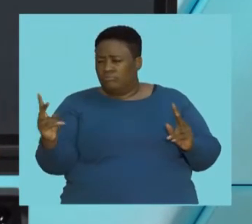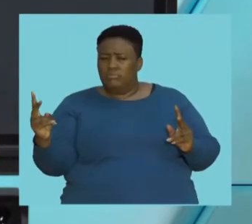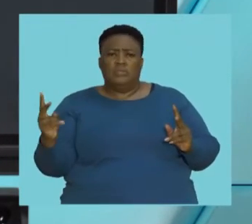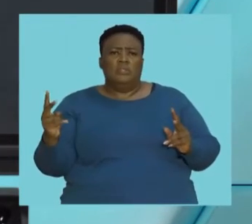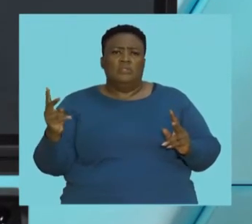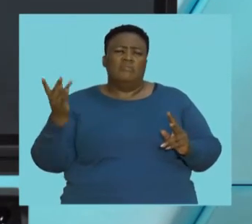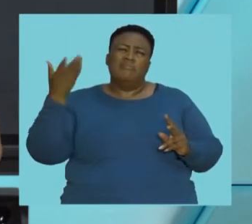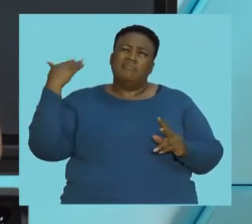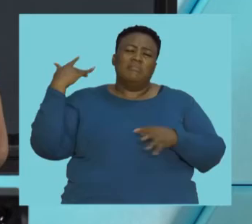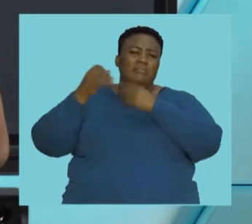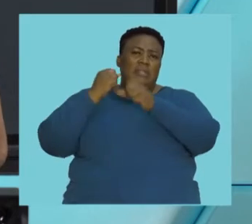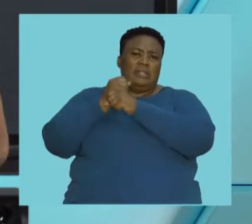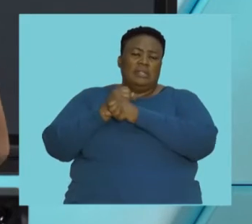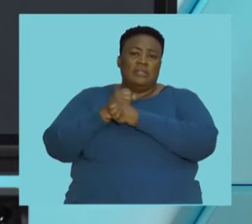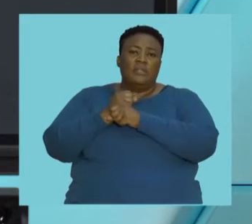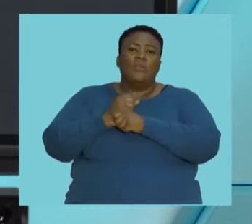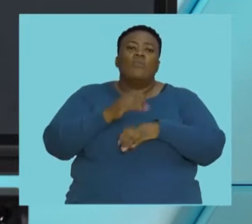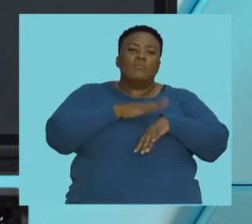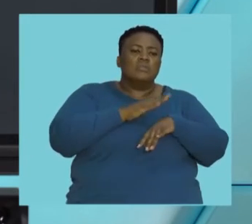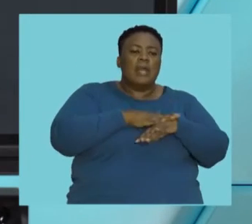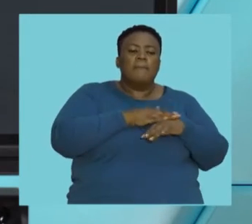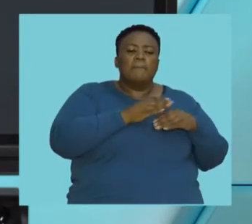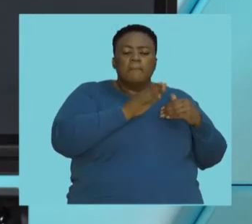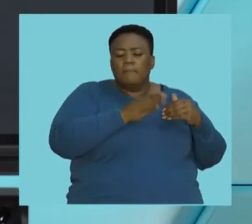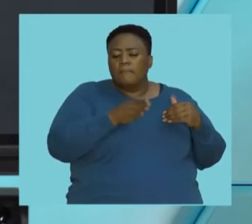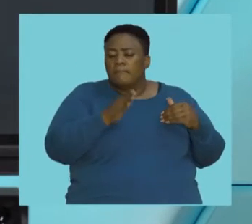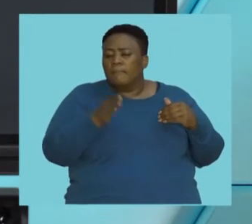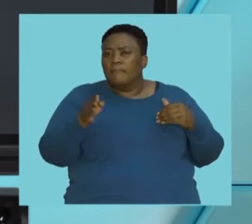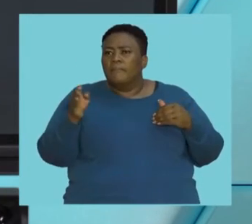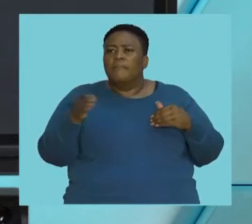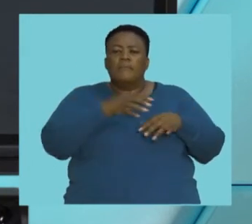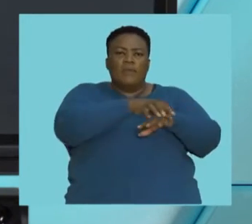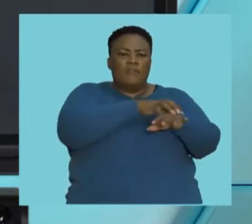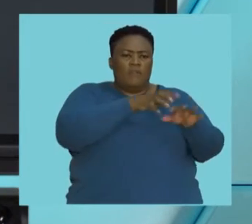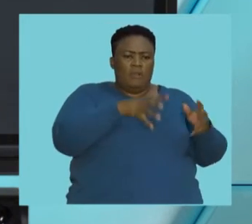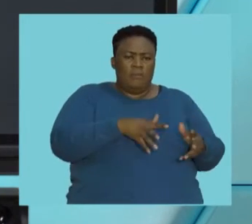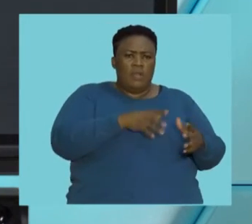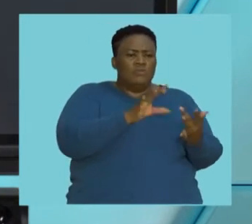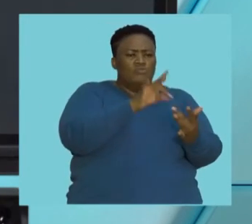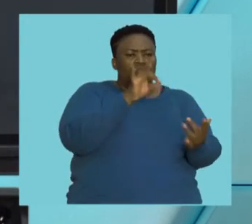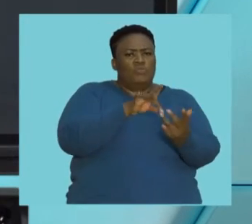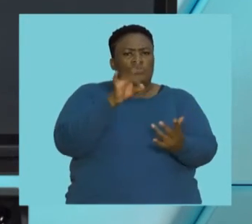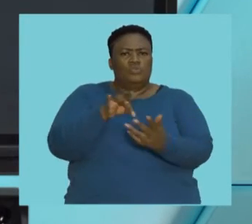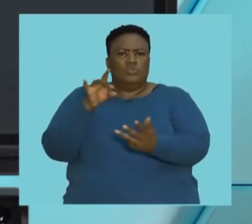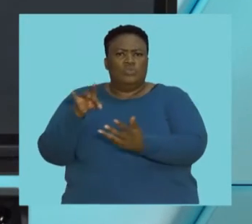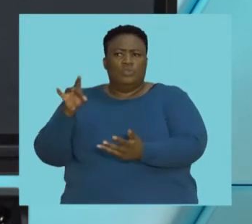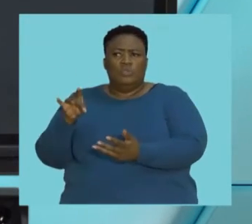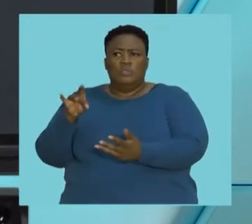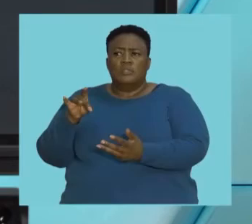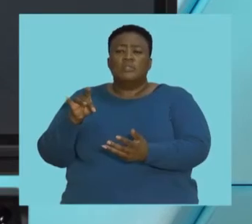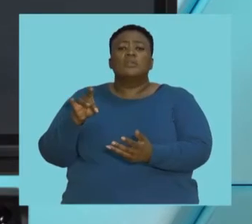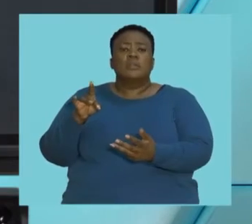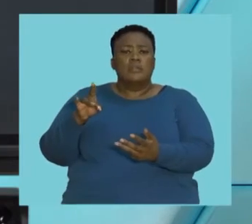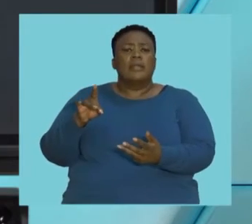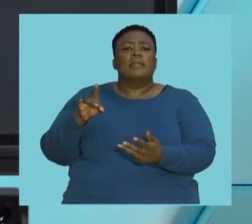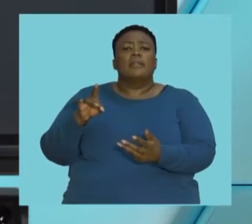existed thousands of years ago. And over a period of time, farmers have selected these plants and have crossed them to produce what